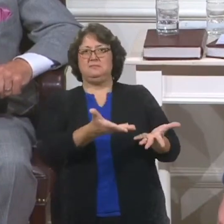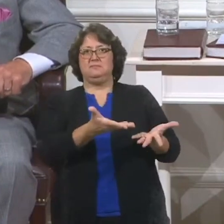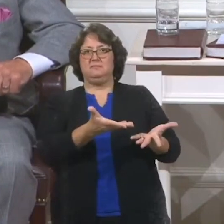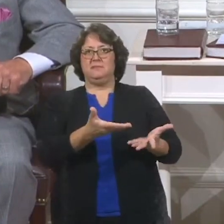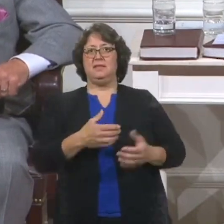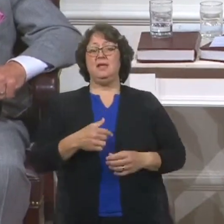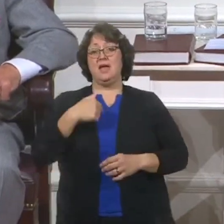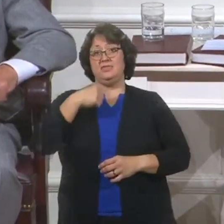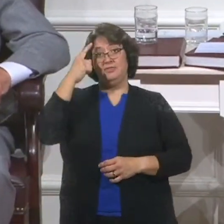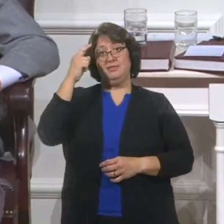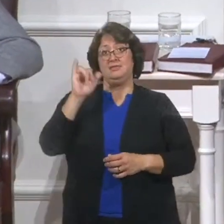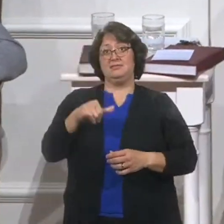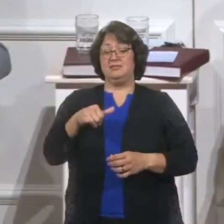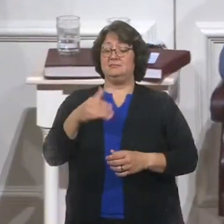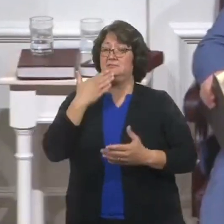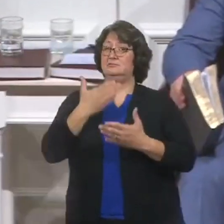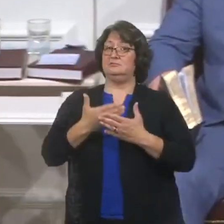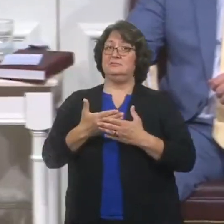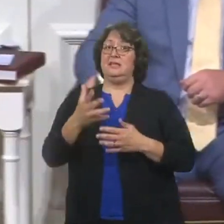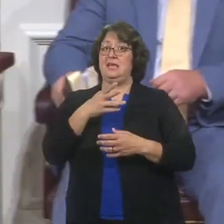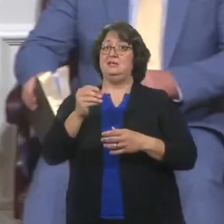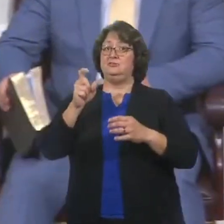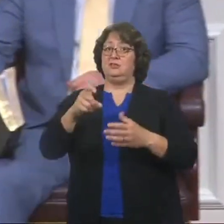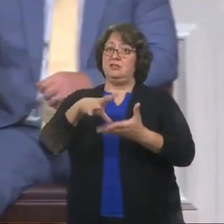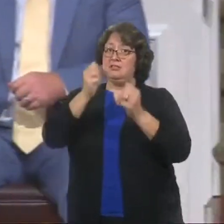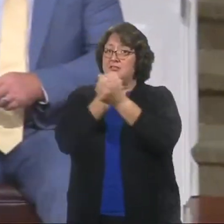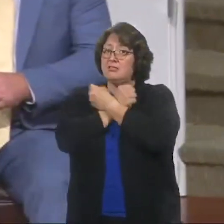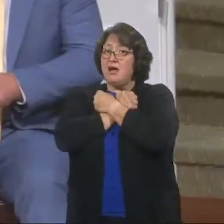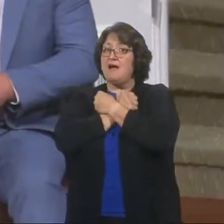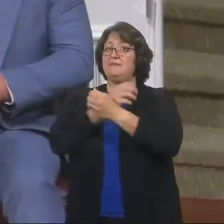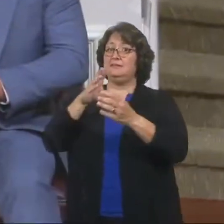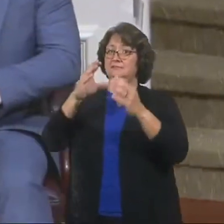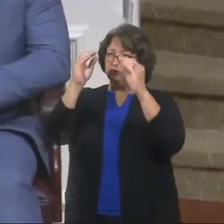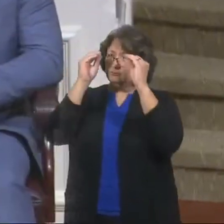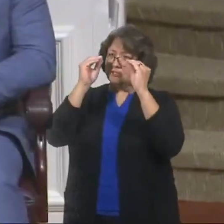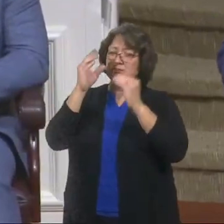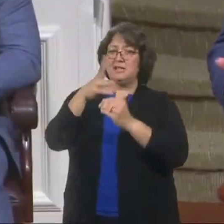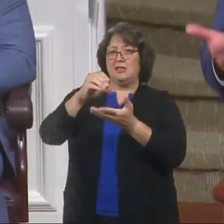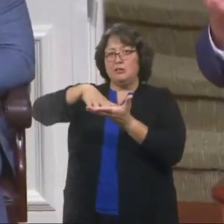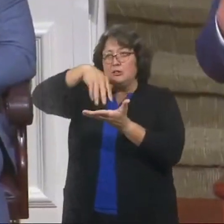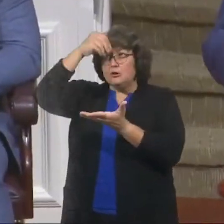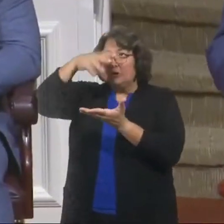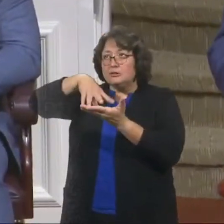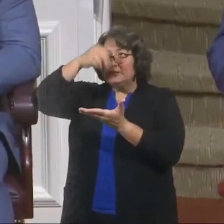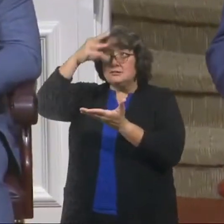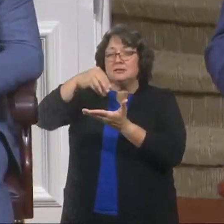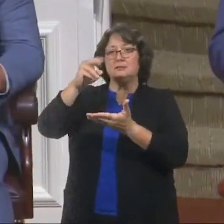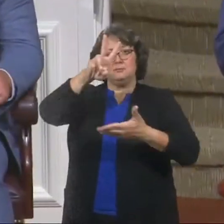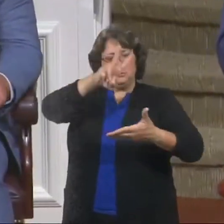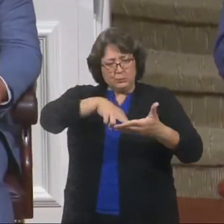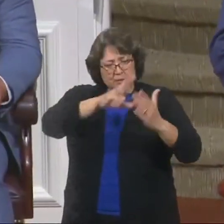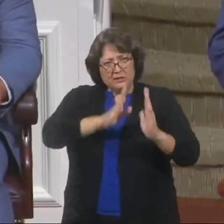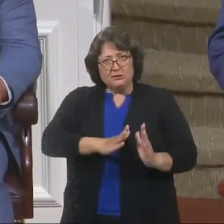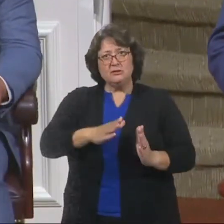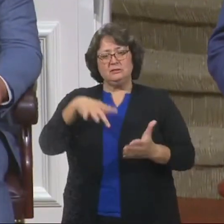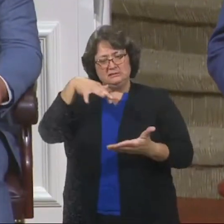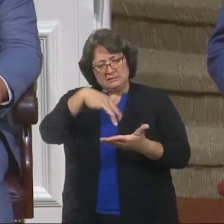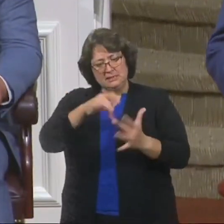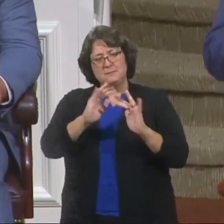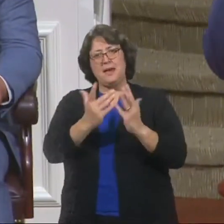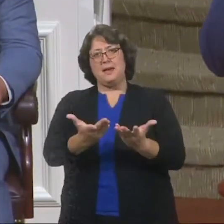there's something about that. We're supposed to love instruction, love learning, Be a reader. Study the